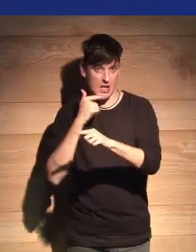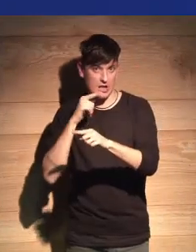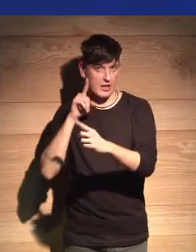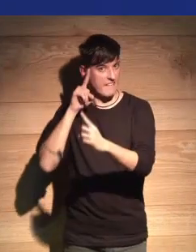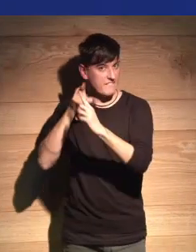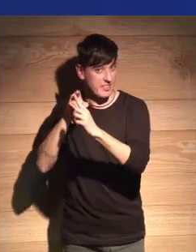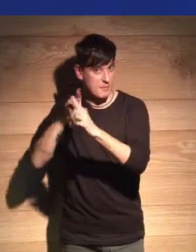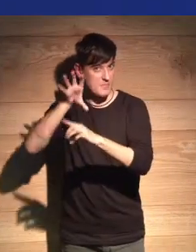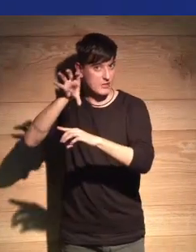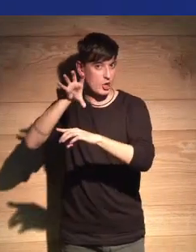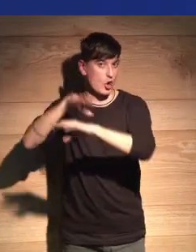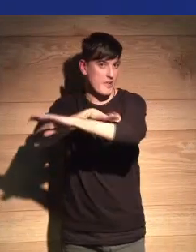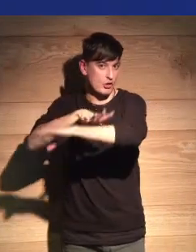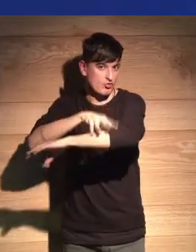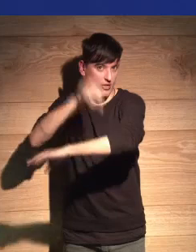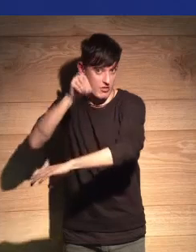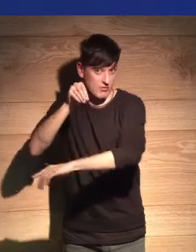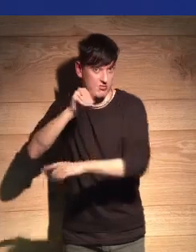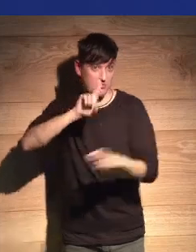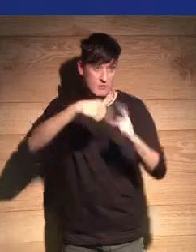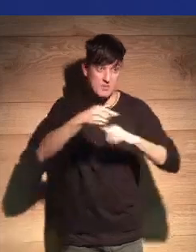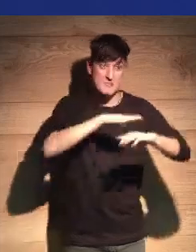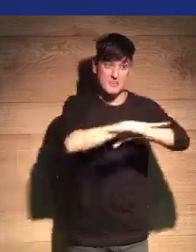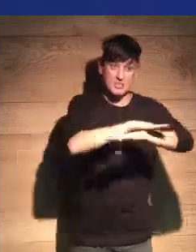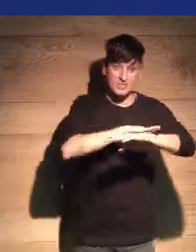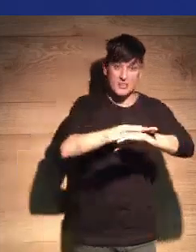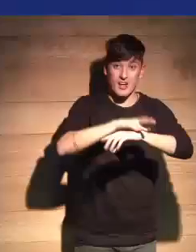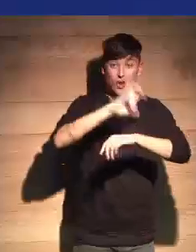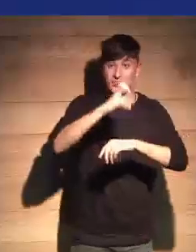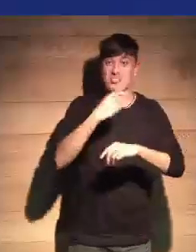feminist government," referring to a Swedish